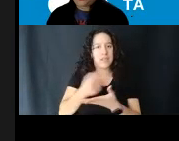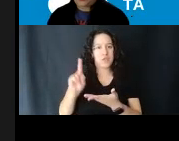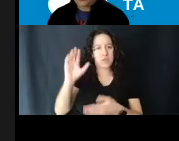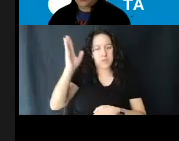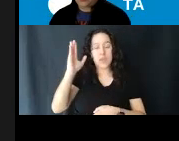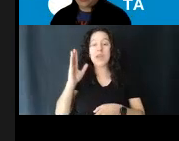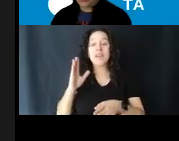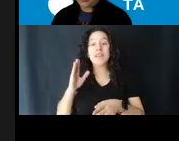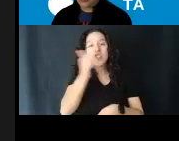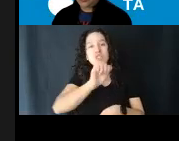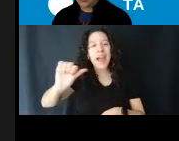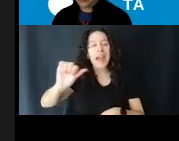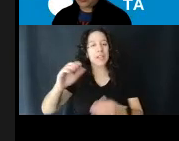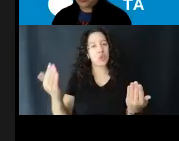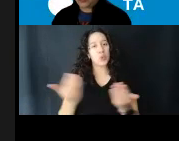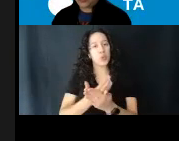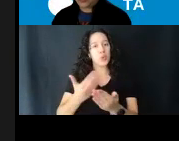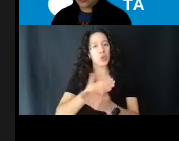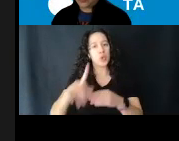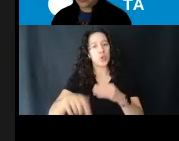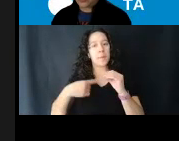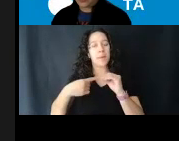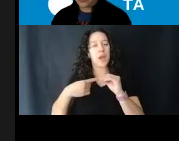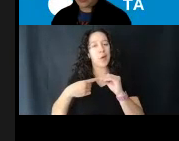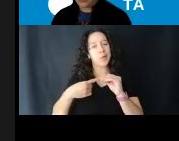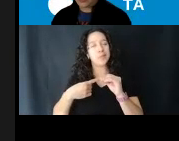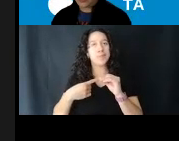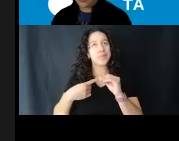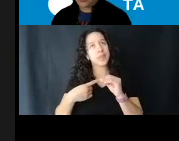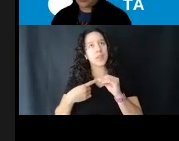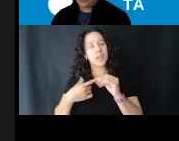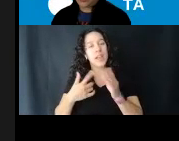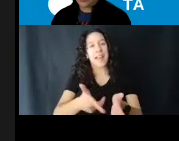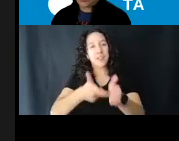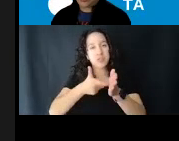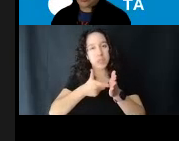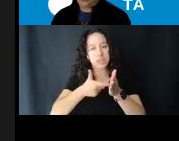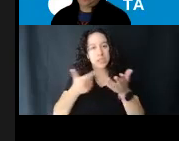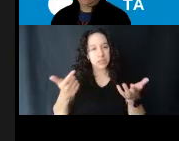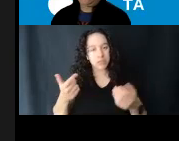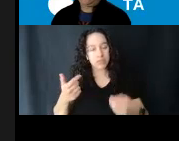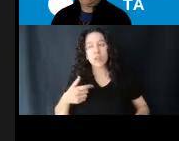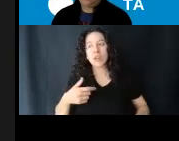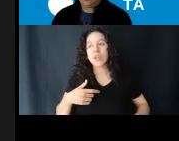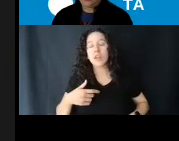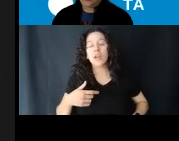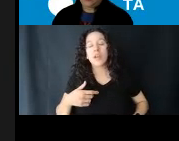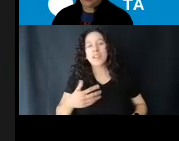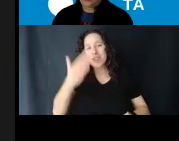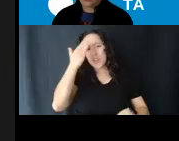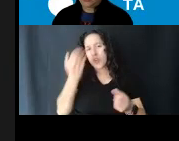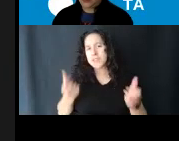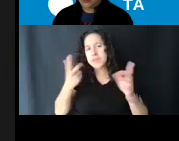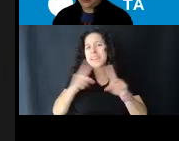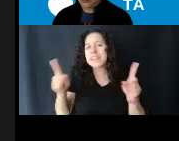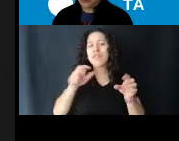kind of eligibility statistics and kind of what exactly they mean, because there's a few different dropout